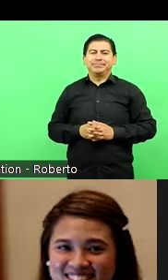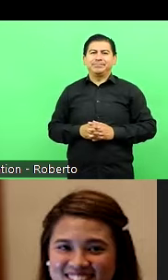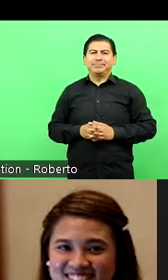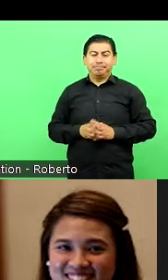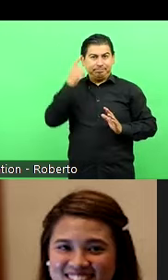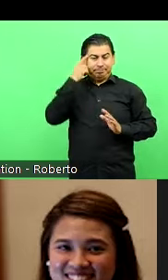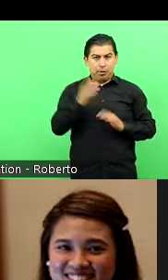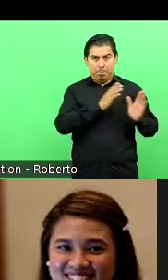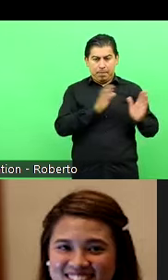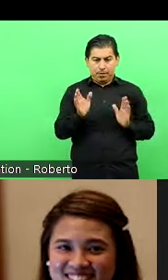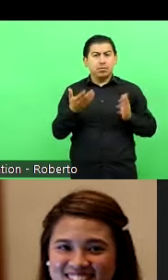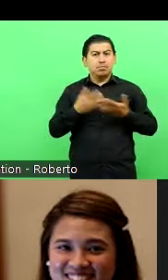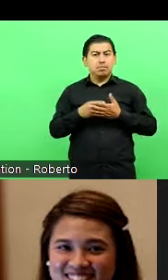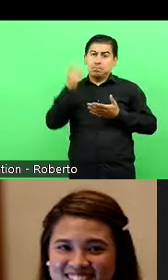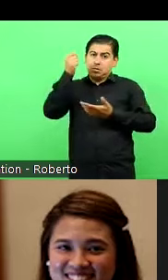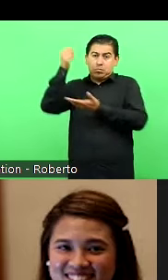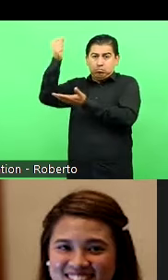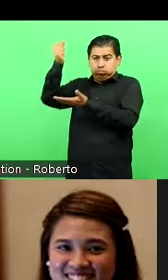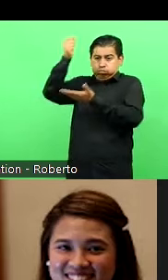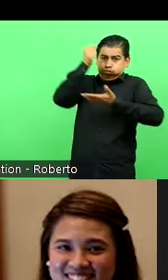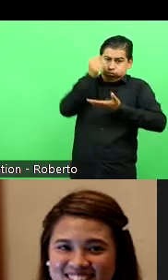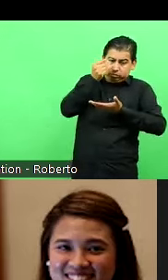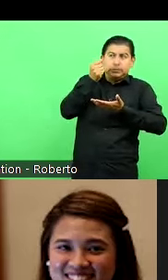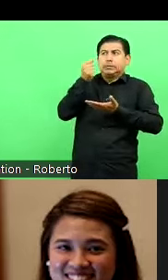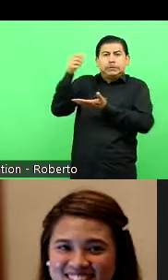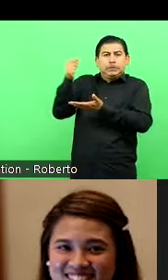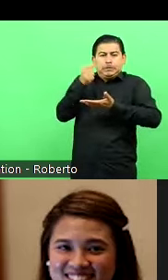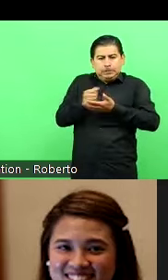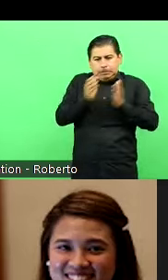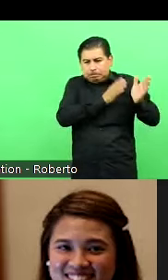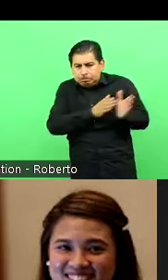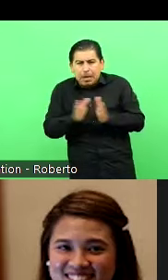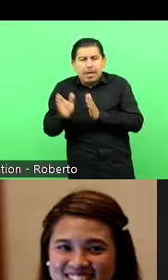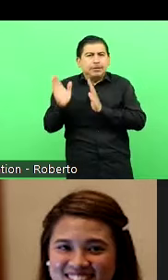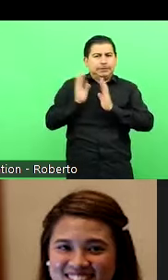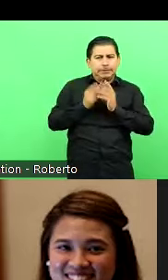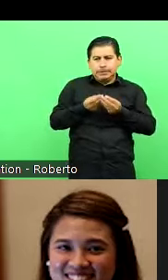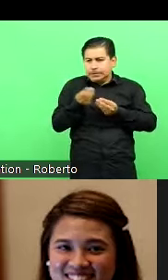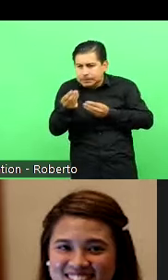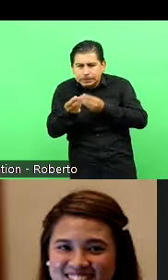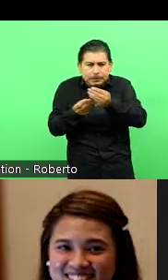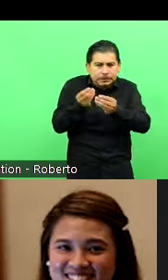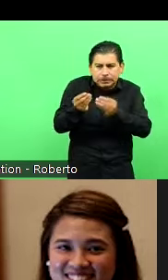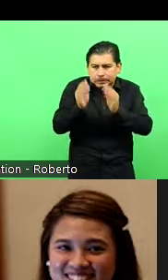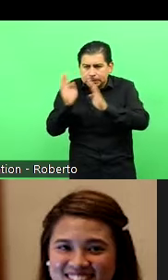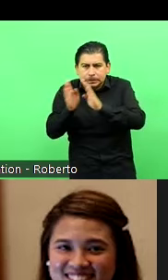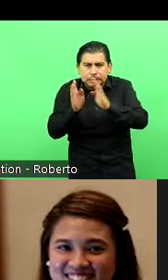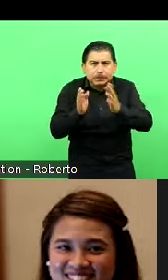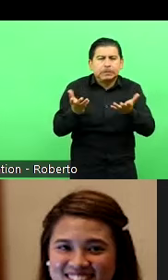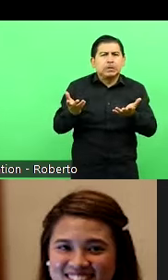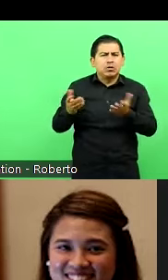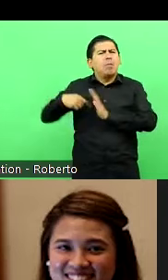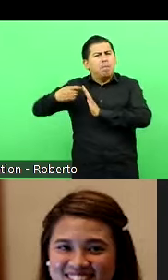and secure access for other international programs. Anyway, we have this data, we have the justification and